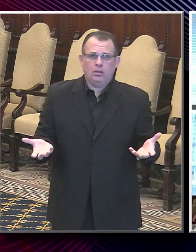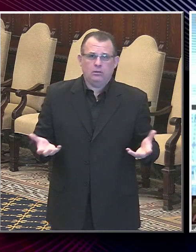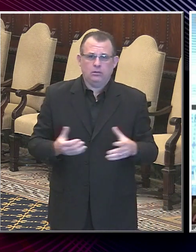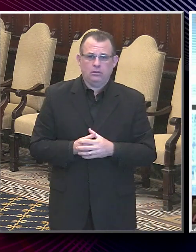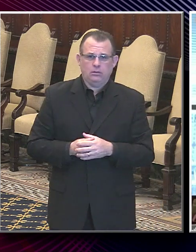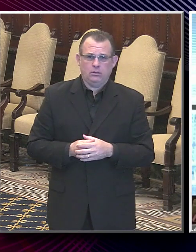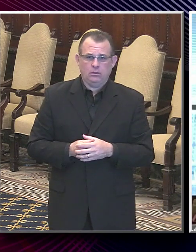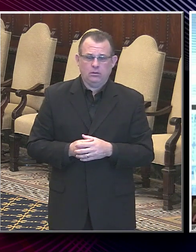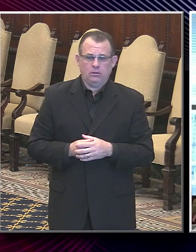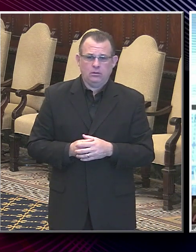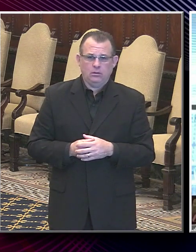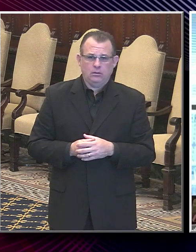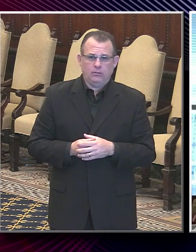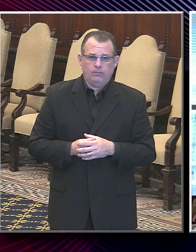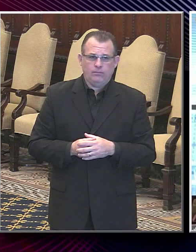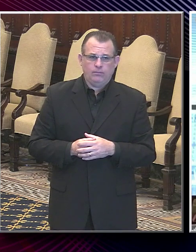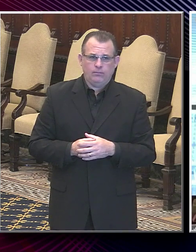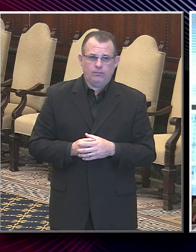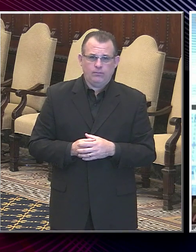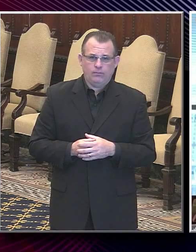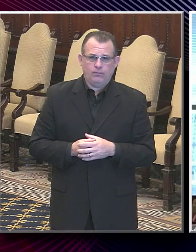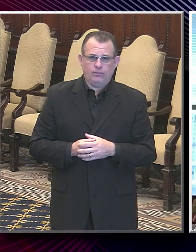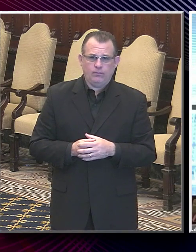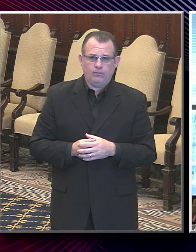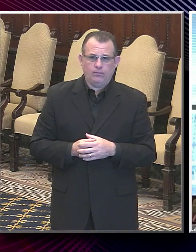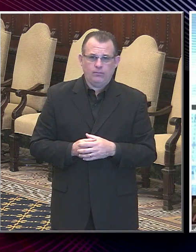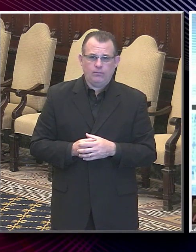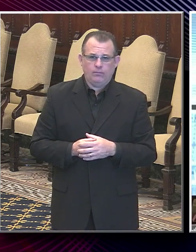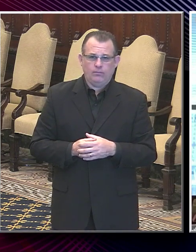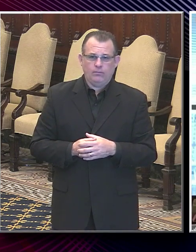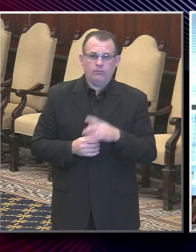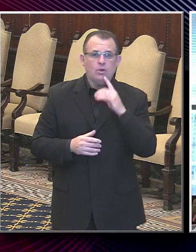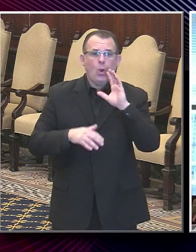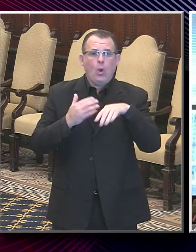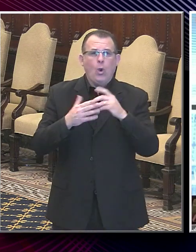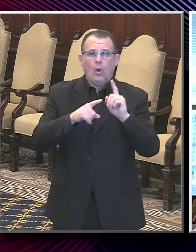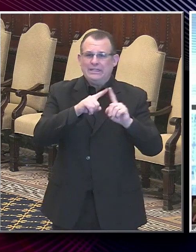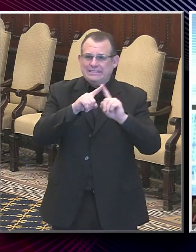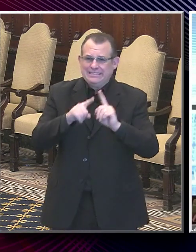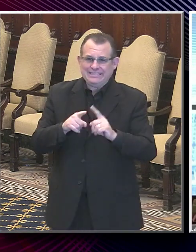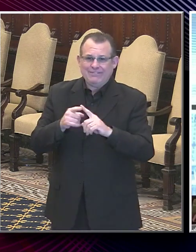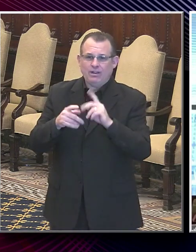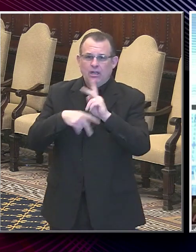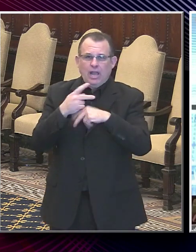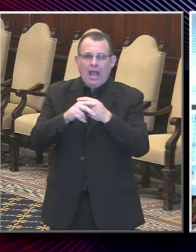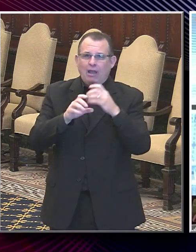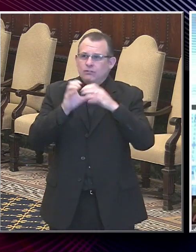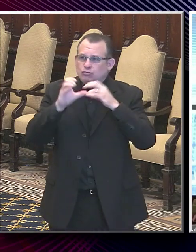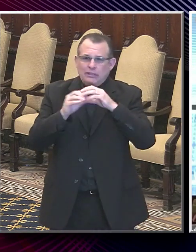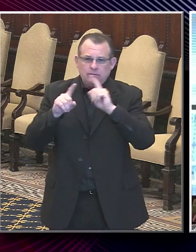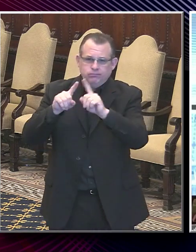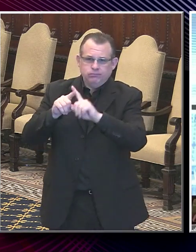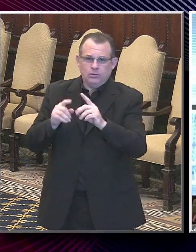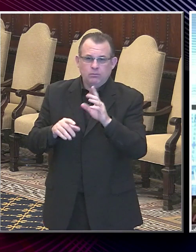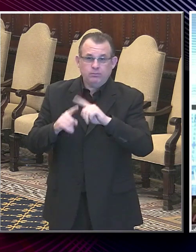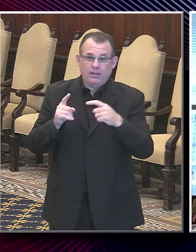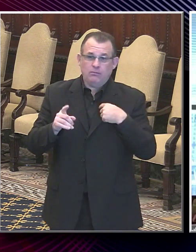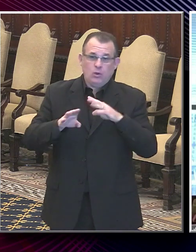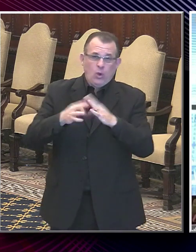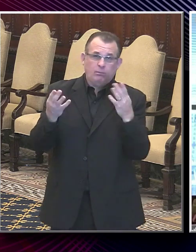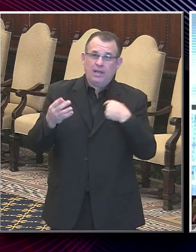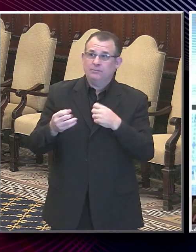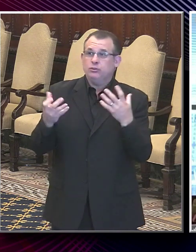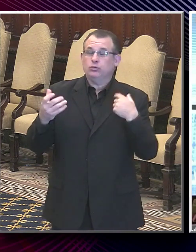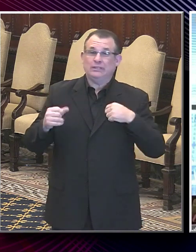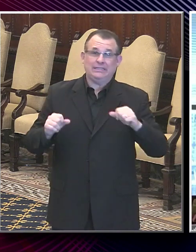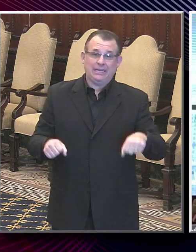We're still finalizing all of our regulatory review panels, but we're trying to open up construction as much as possible, and that's what the executive order